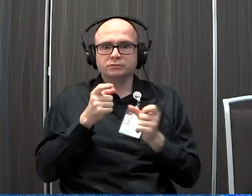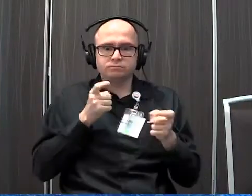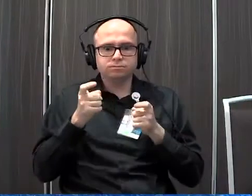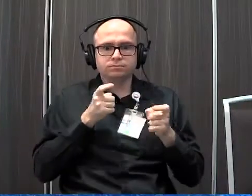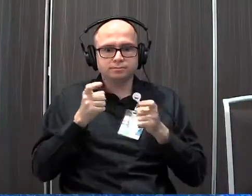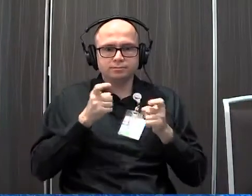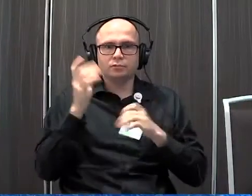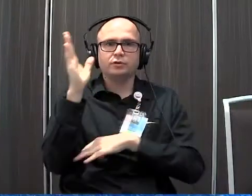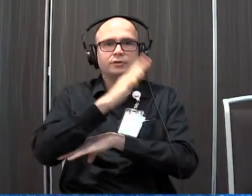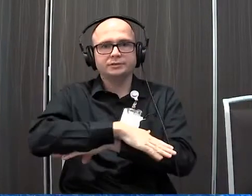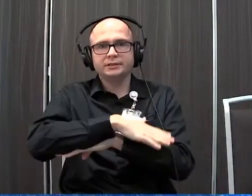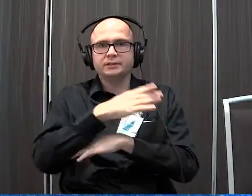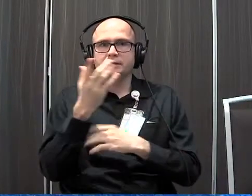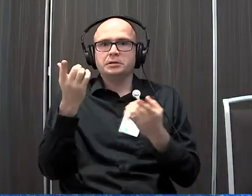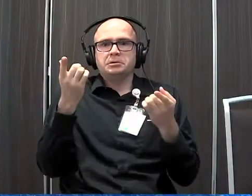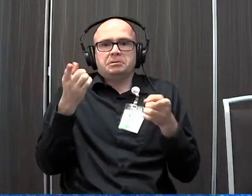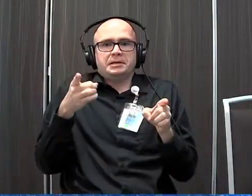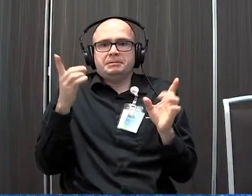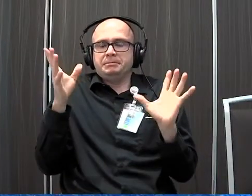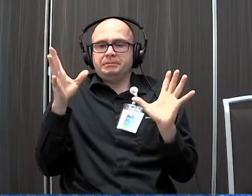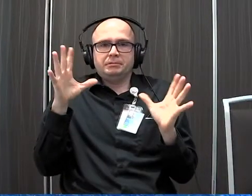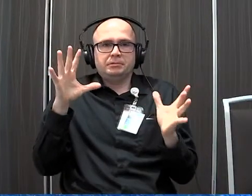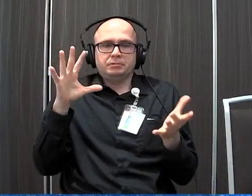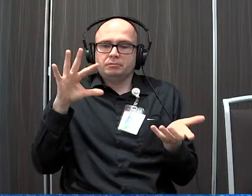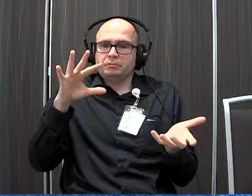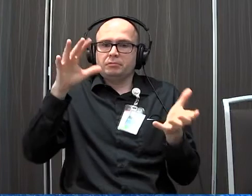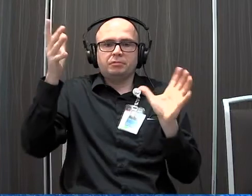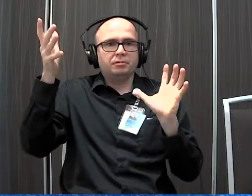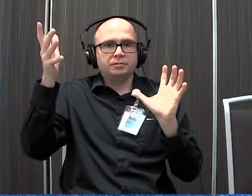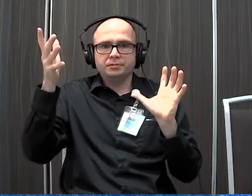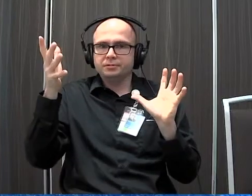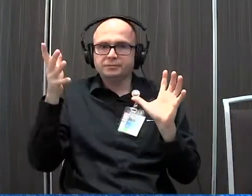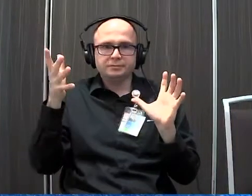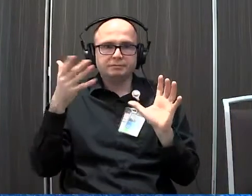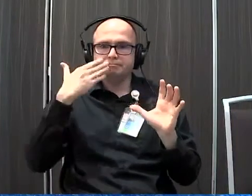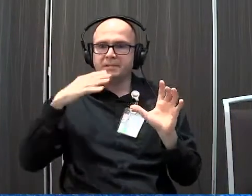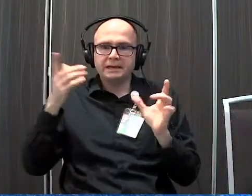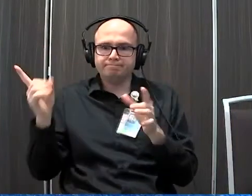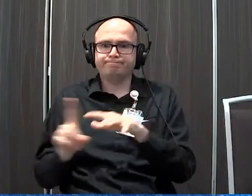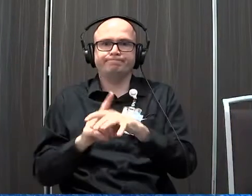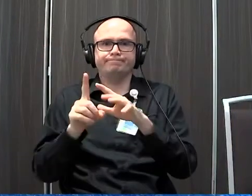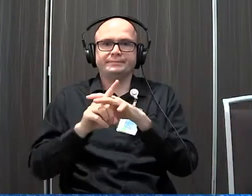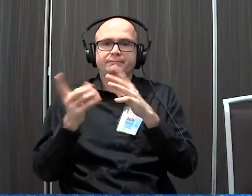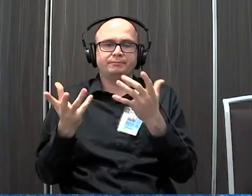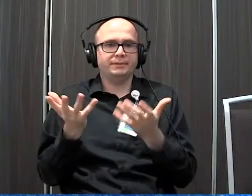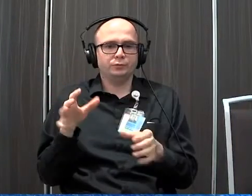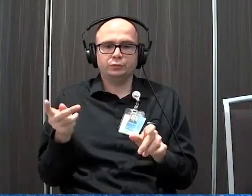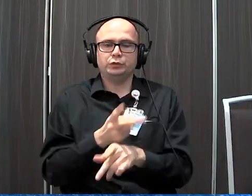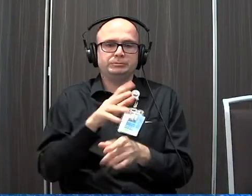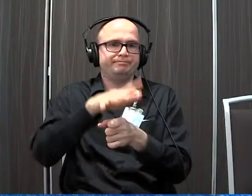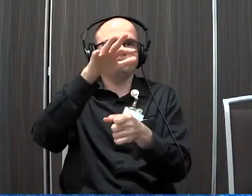And so one little drop in a cup might seem like a drop to us, but that's just enough to make it overflow.